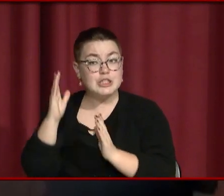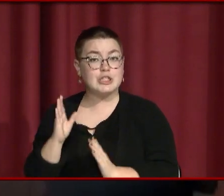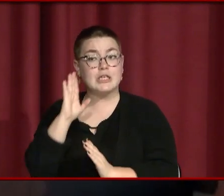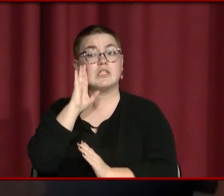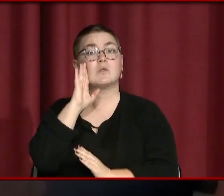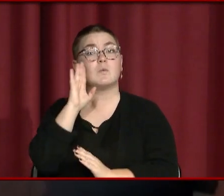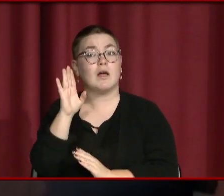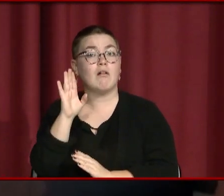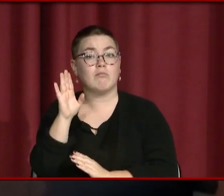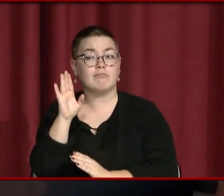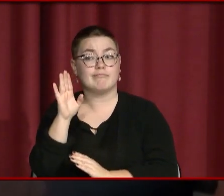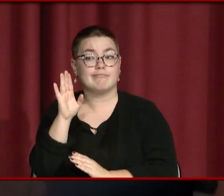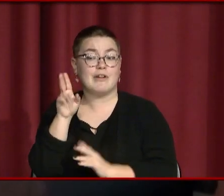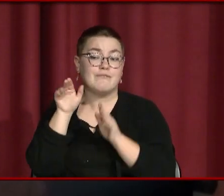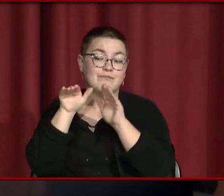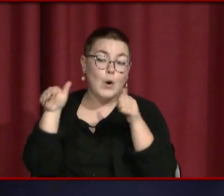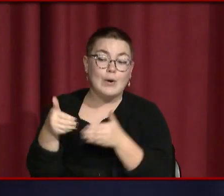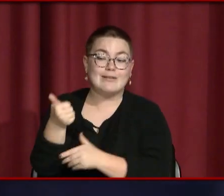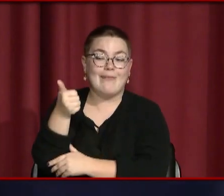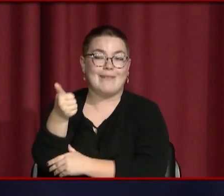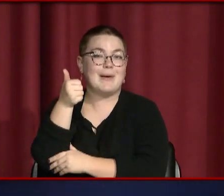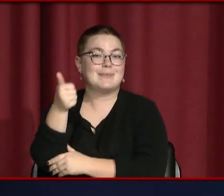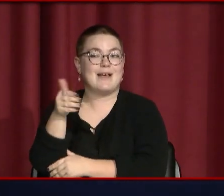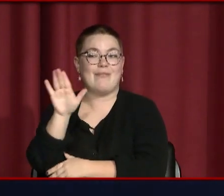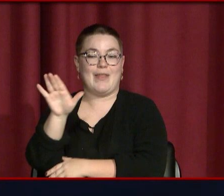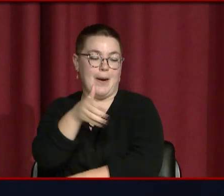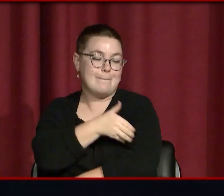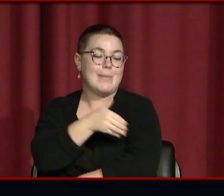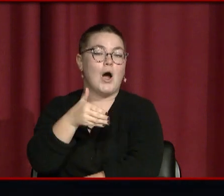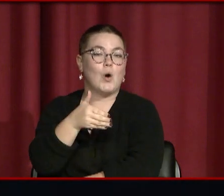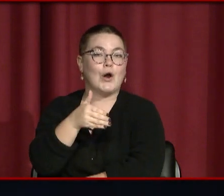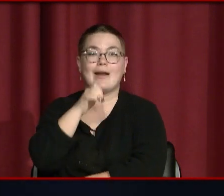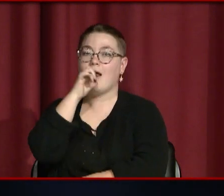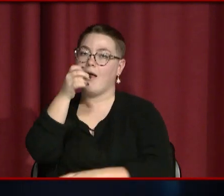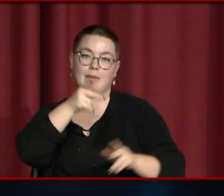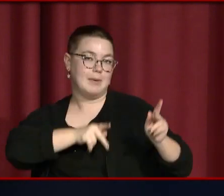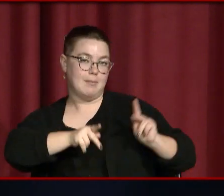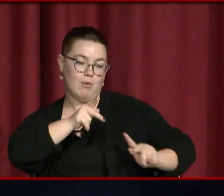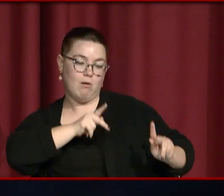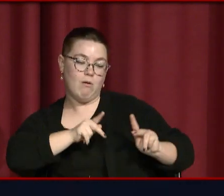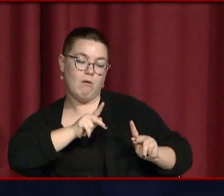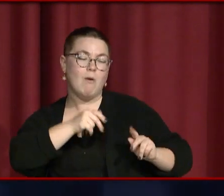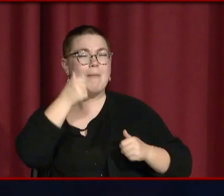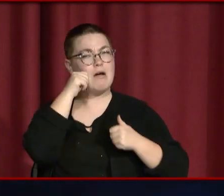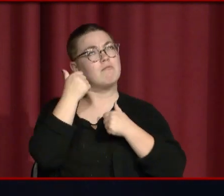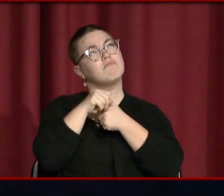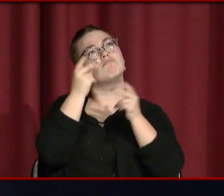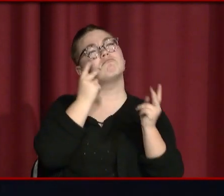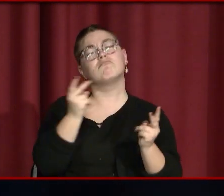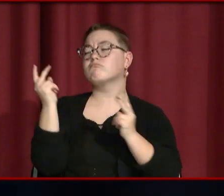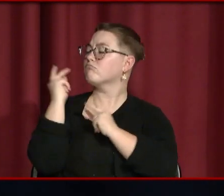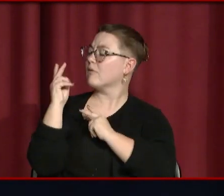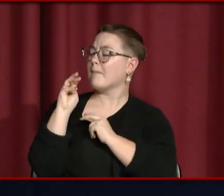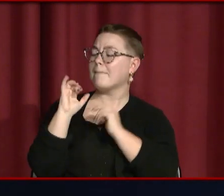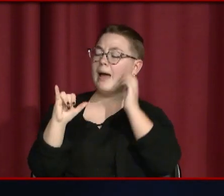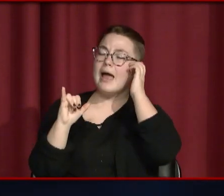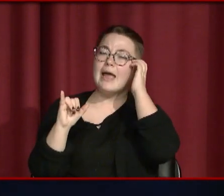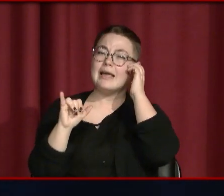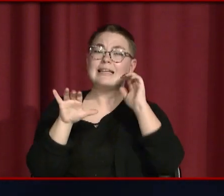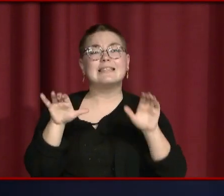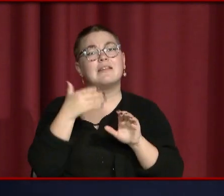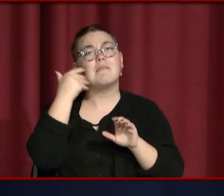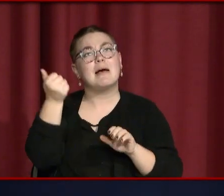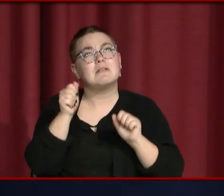of the equation. My recollection of this is that back in May, they're like, well, we did the best we could do, and this is all